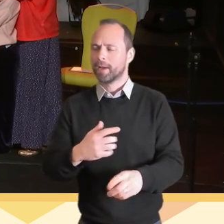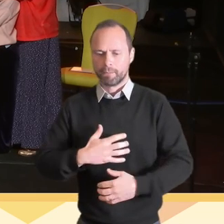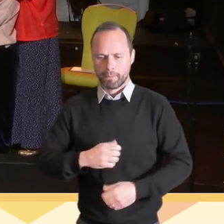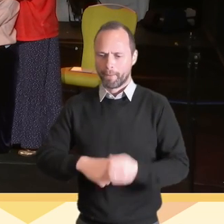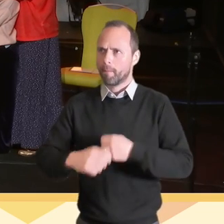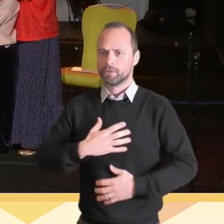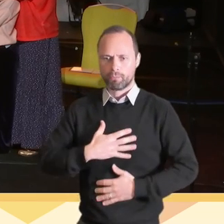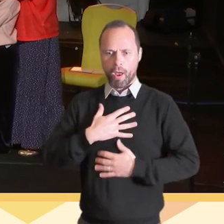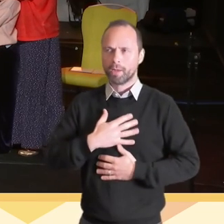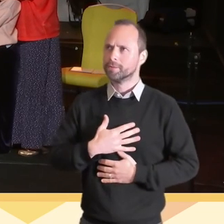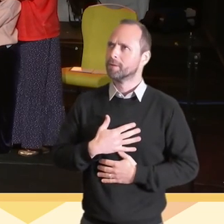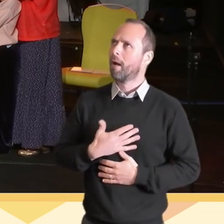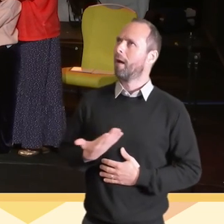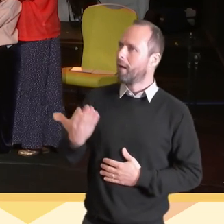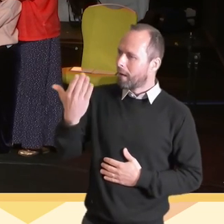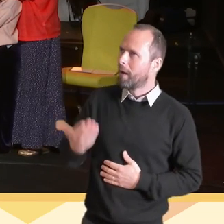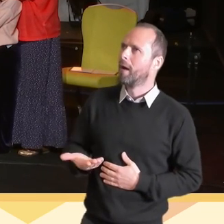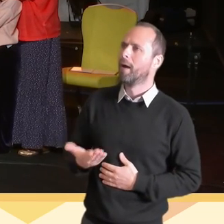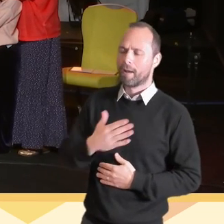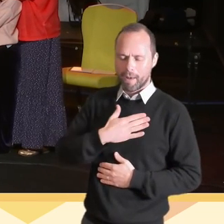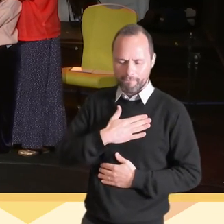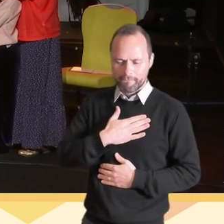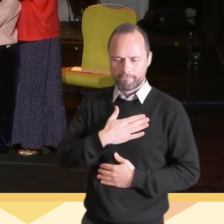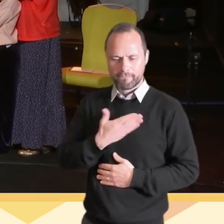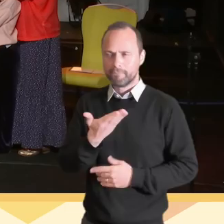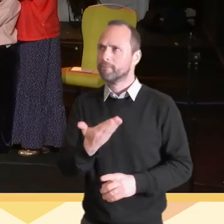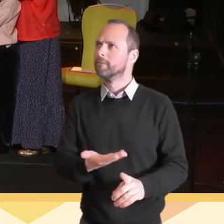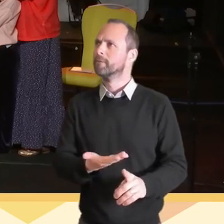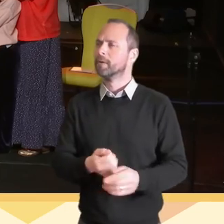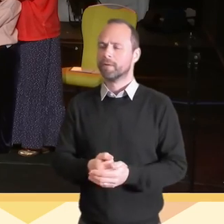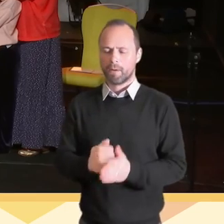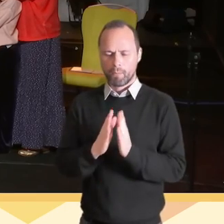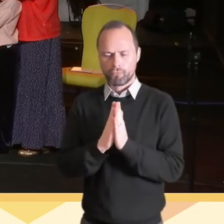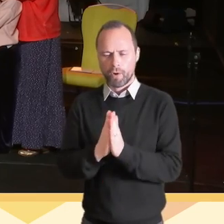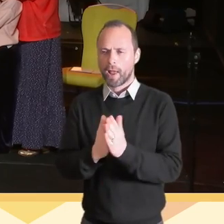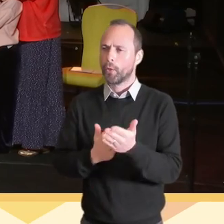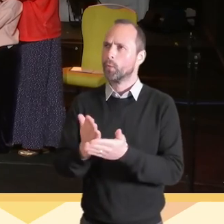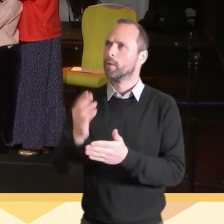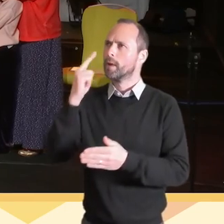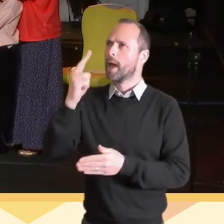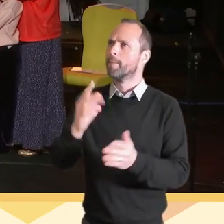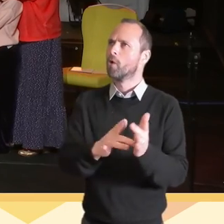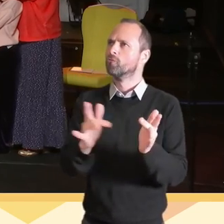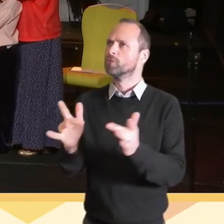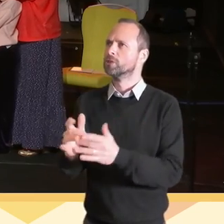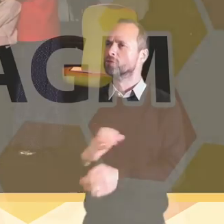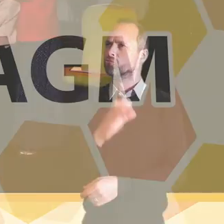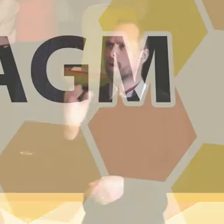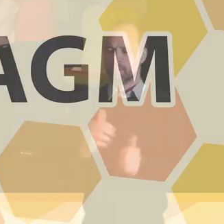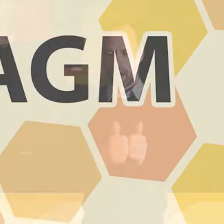for her and for all people. For we pray in the name of Christ. Amen.